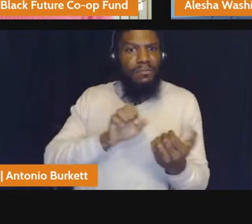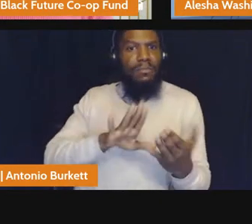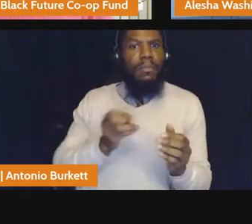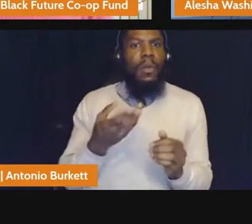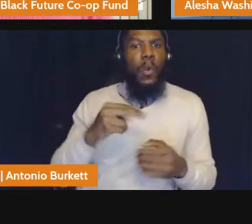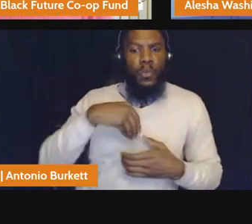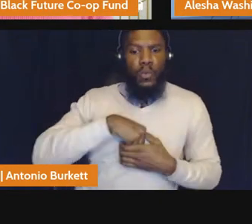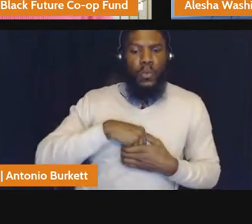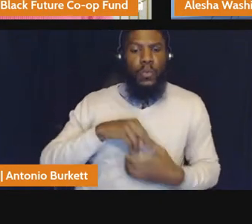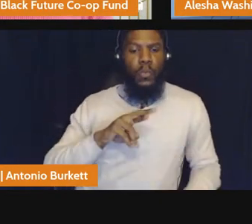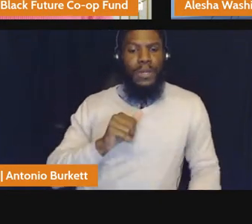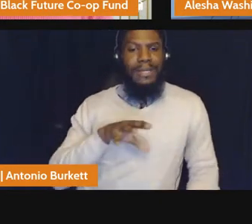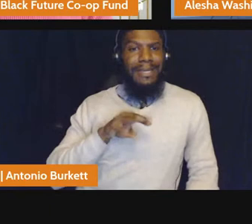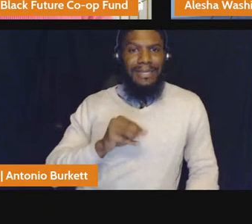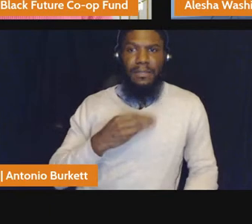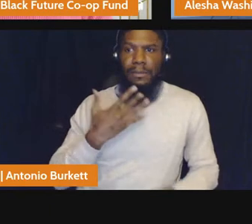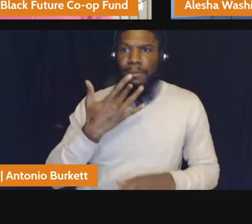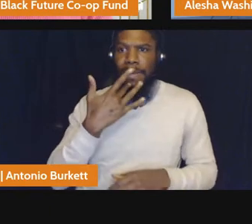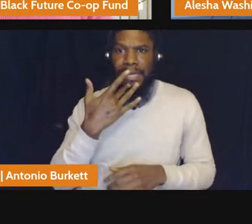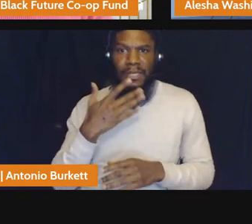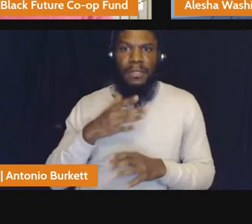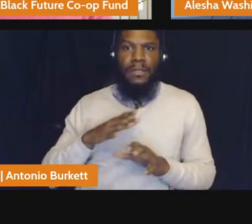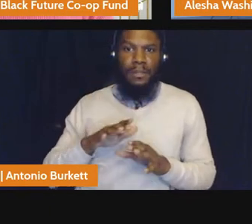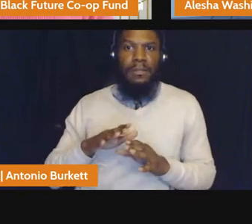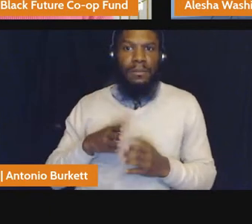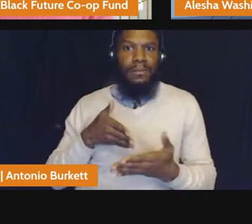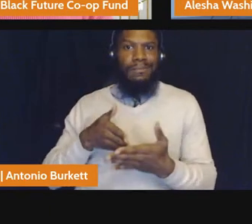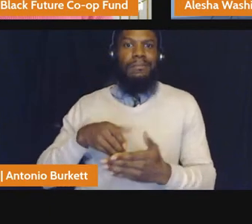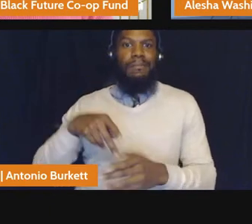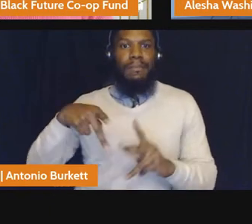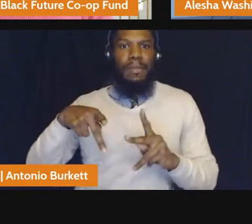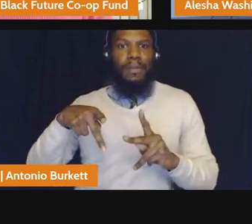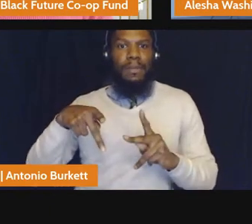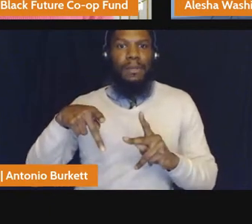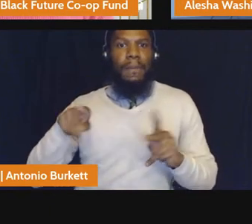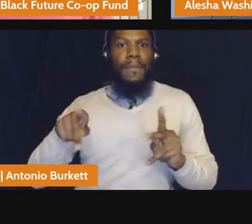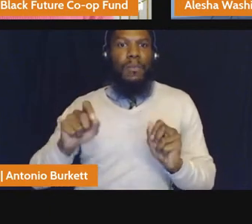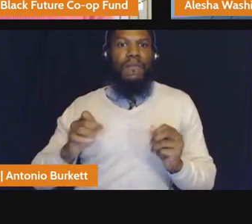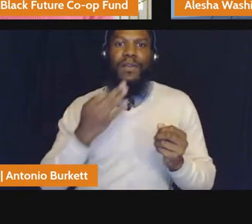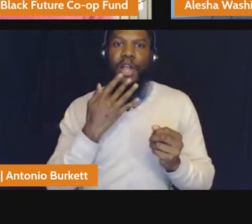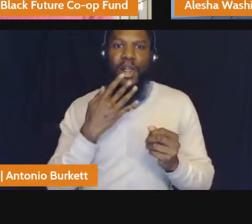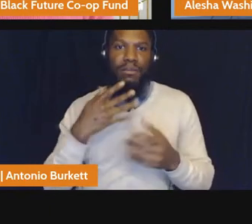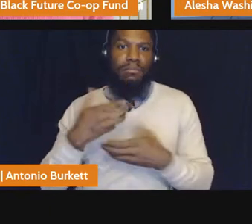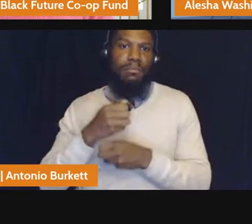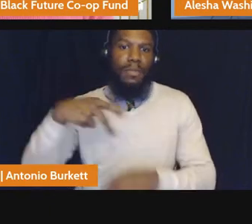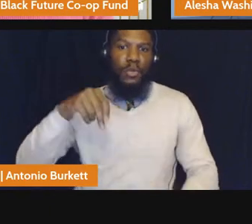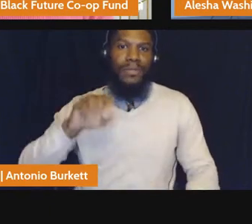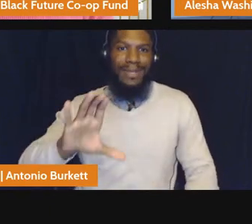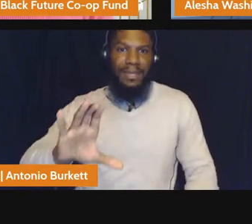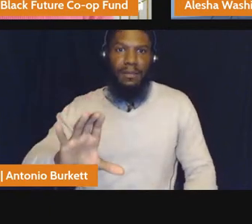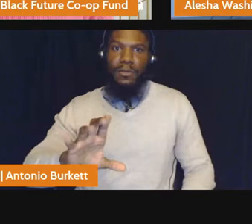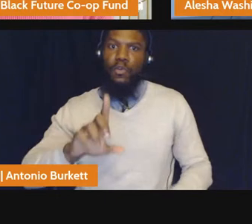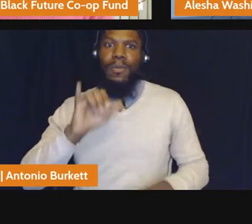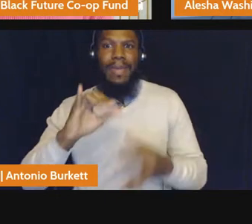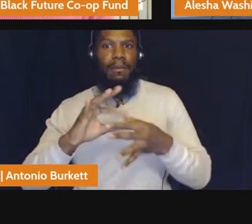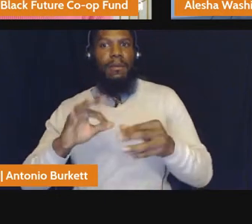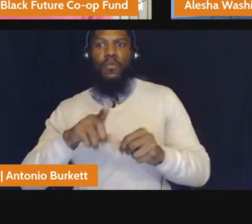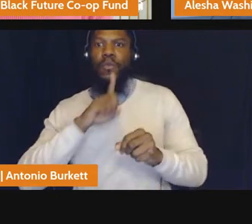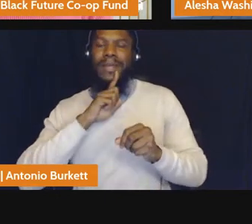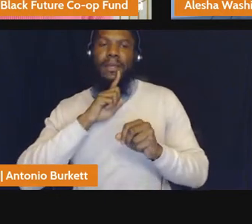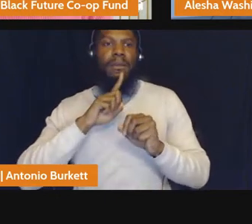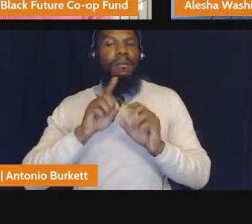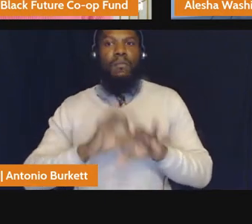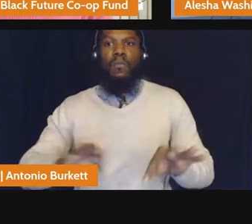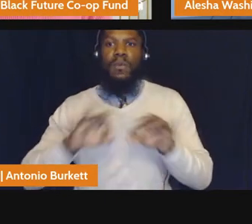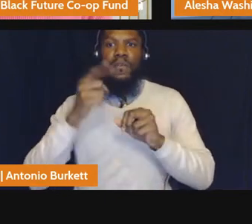so that was really important for me to say, and it was really vital that we have a board and allies that said, yes, we